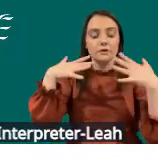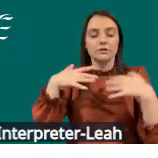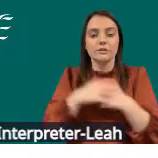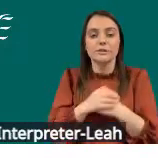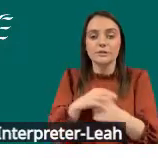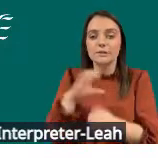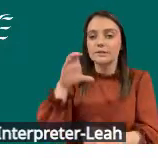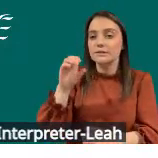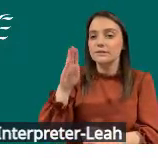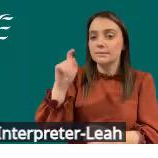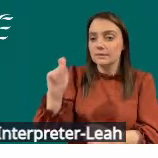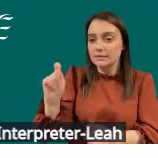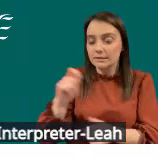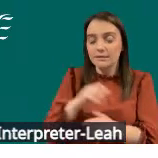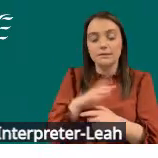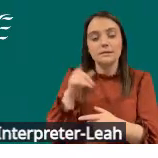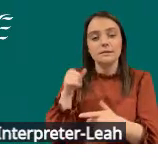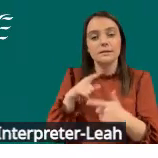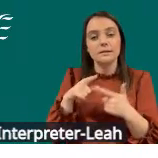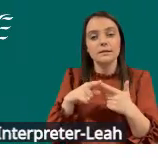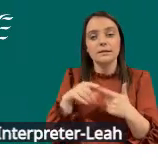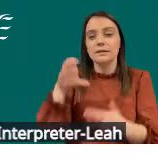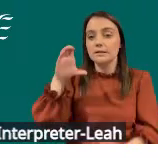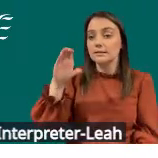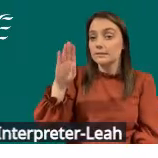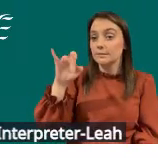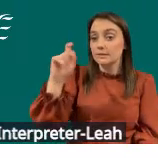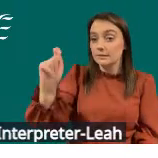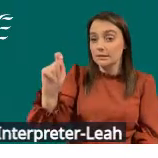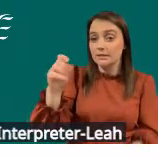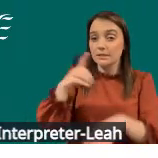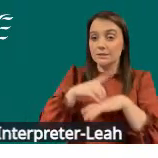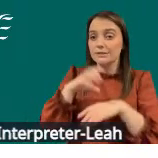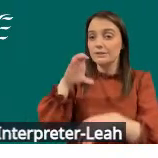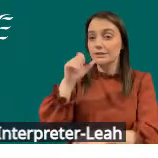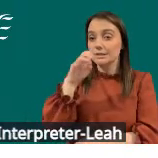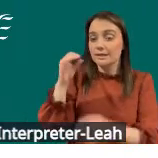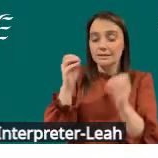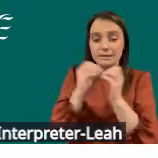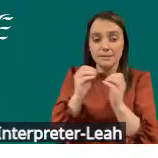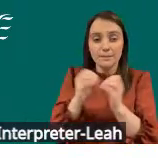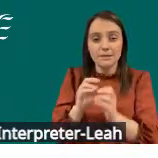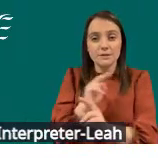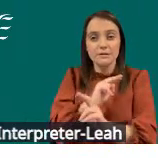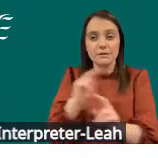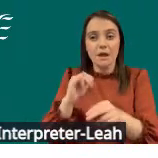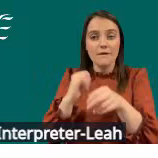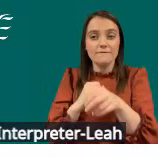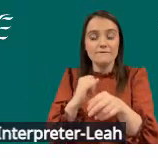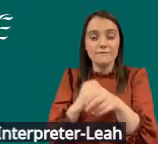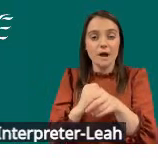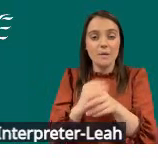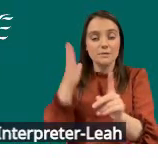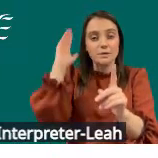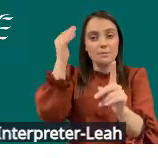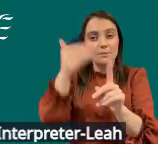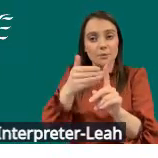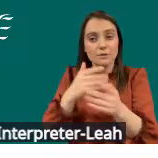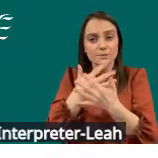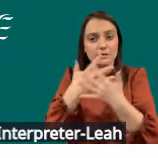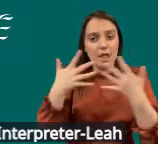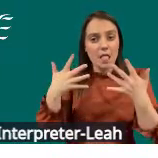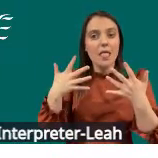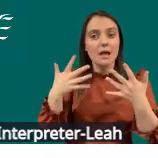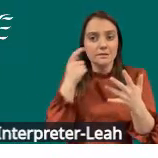Dr. Casey mentioned that CBT is one of the non-pharmacological approaches that has a lot of evidence.